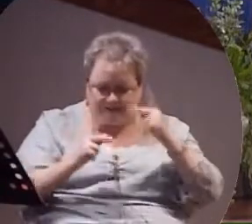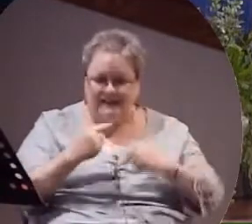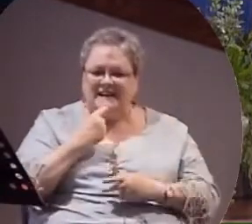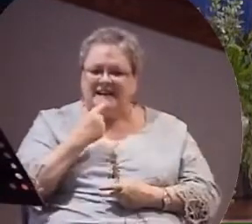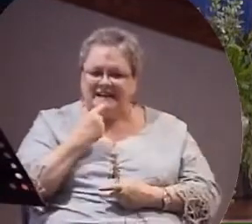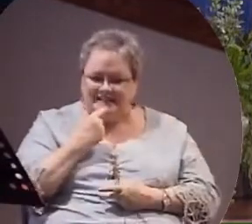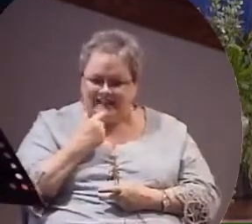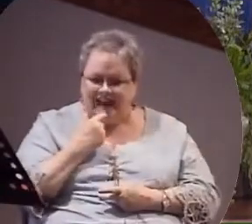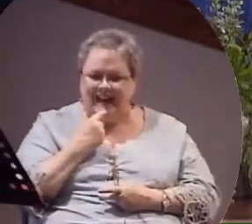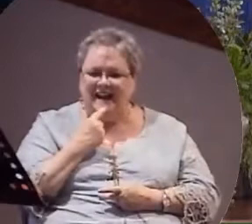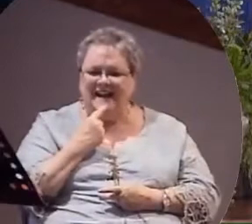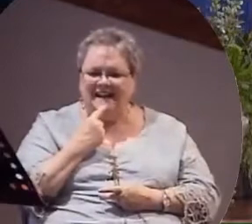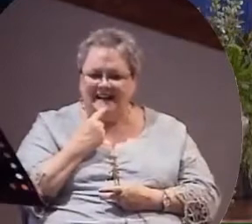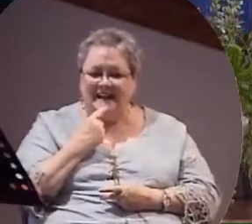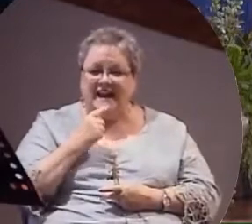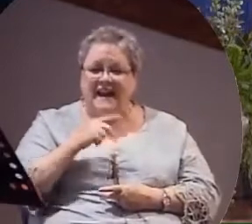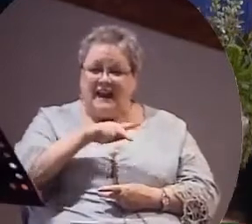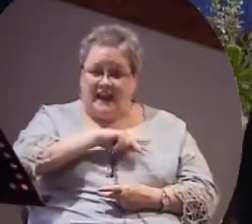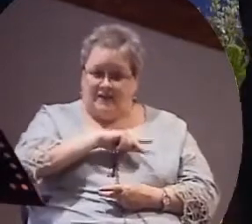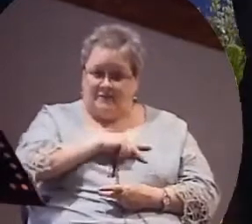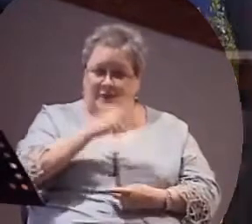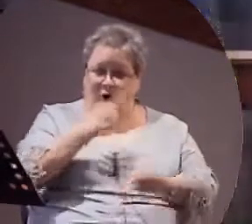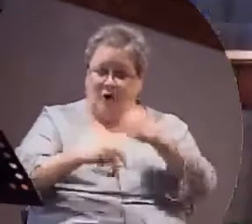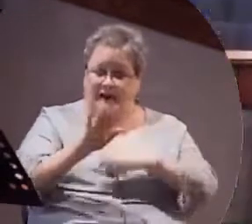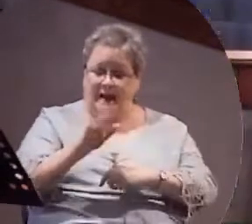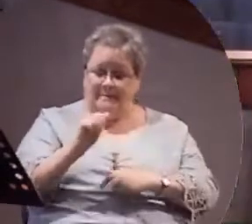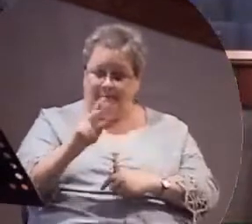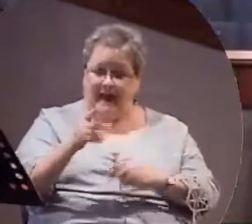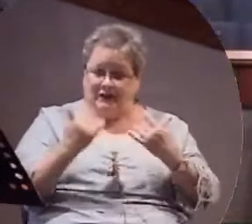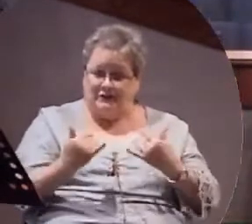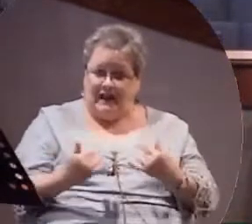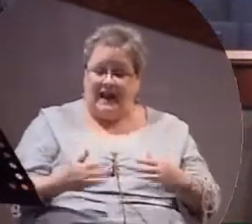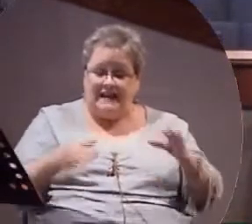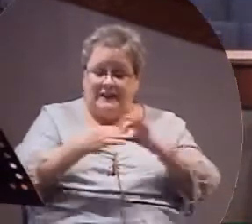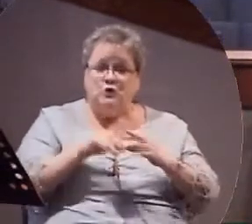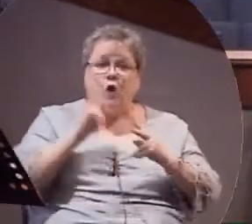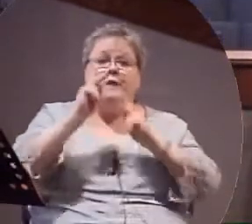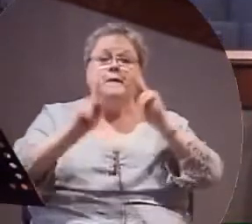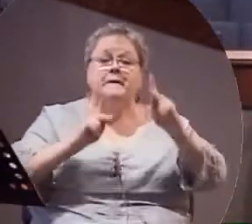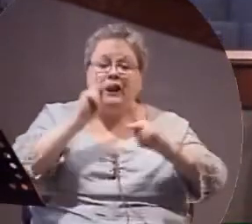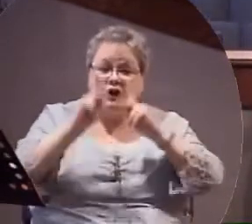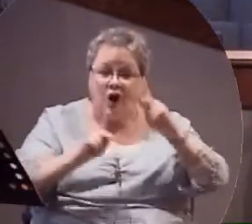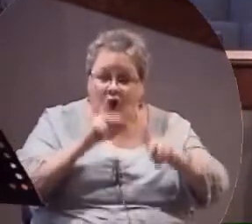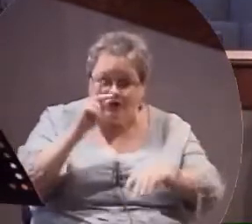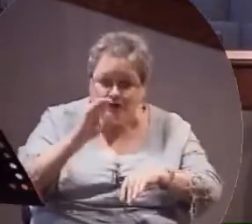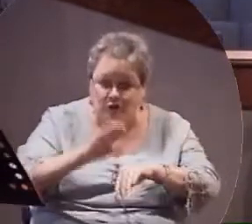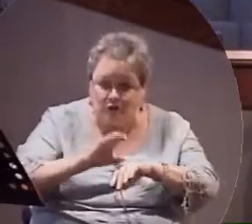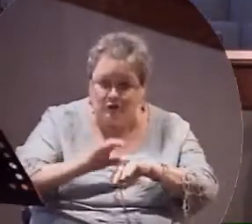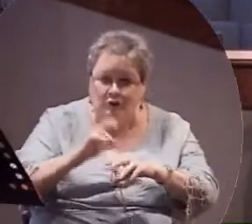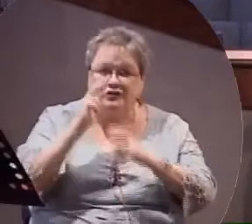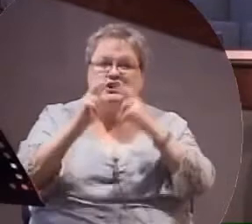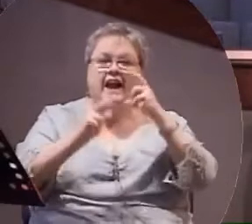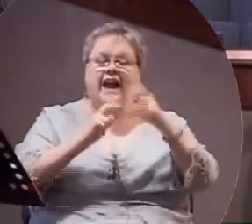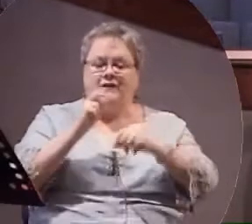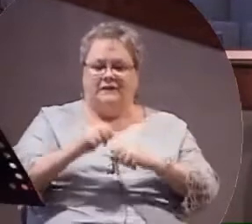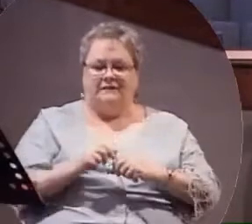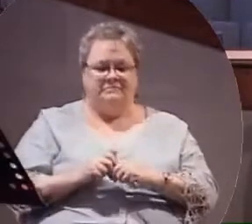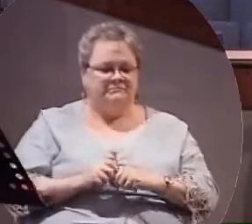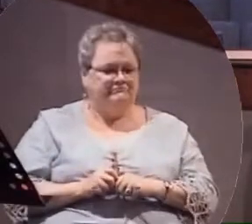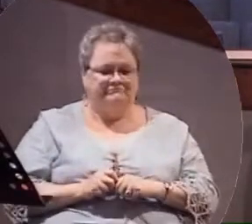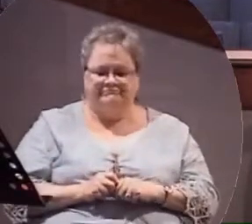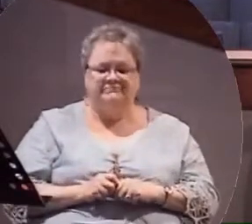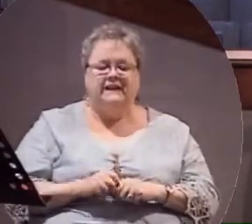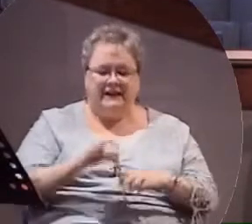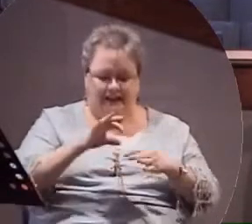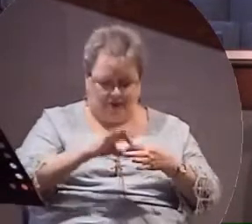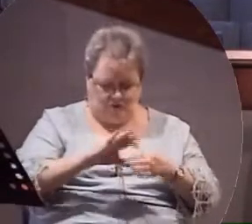and our enthusiasm and our worship. Oh, yeah, without doubt, he'd be a Pentecostal. Well, the old Baptist preacher didn't say anything,